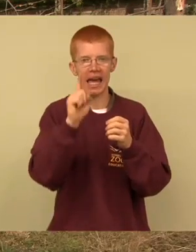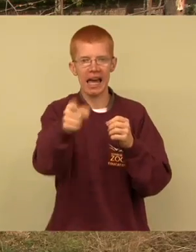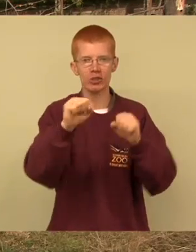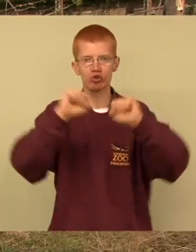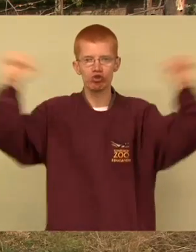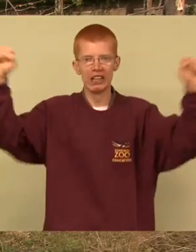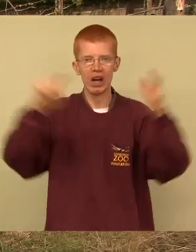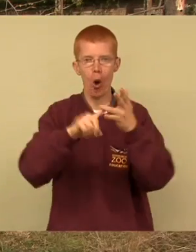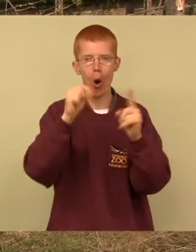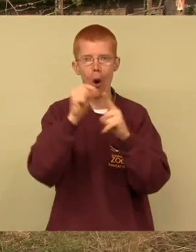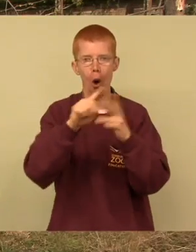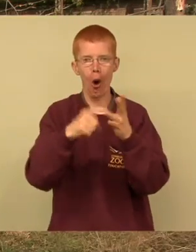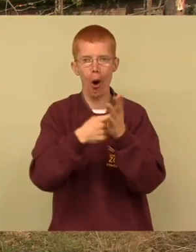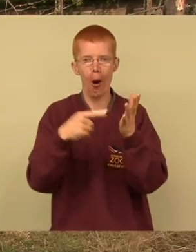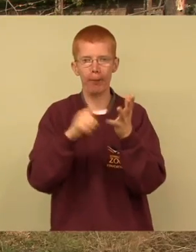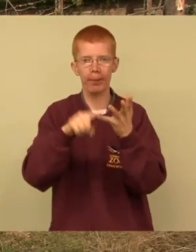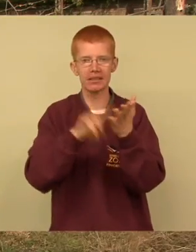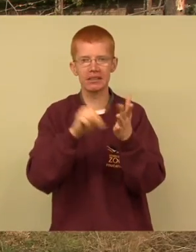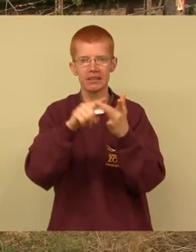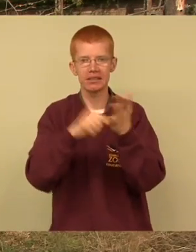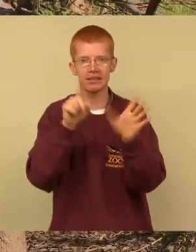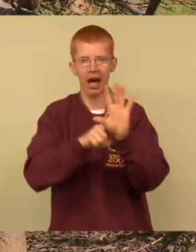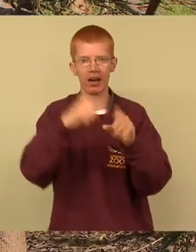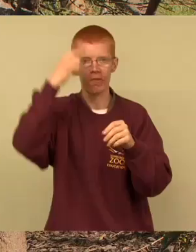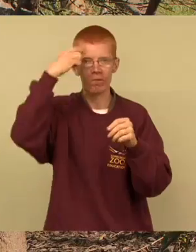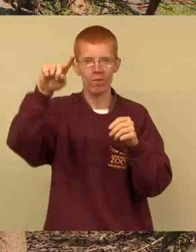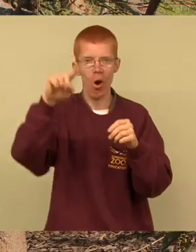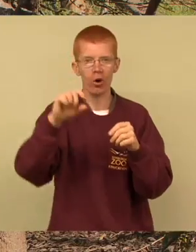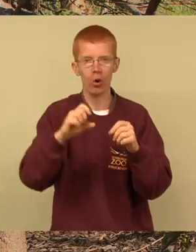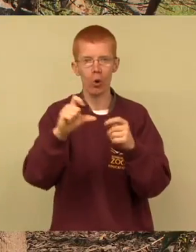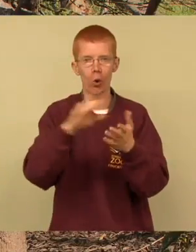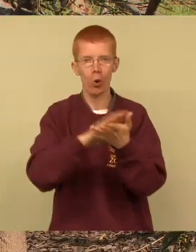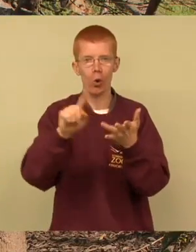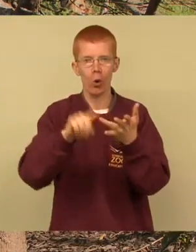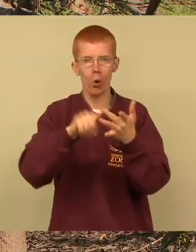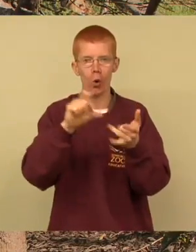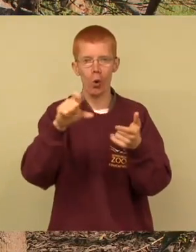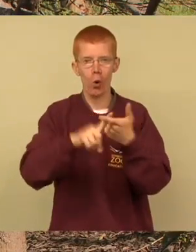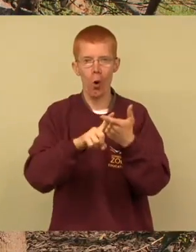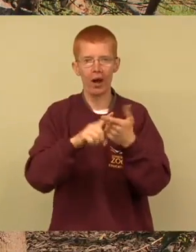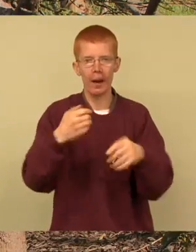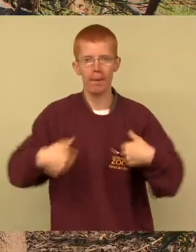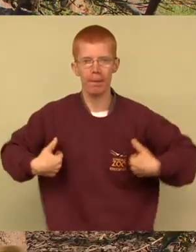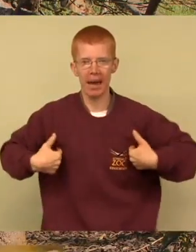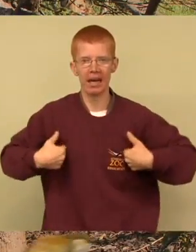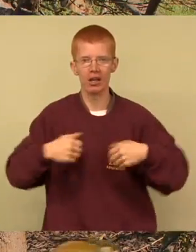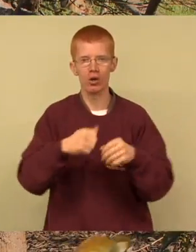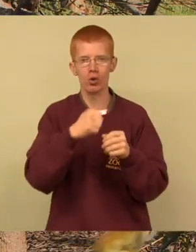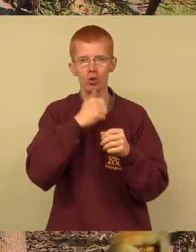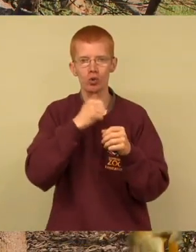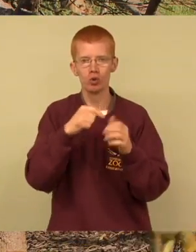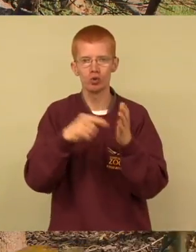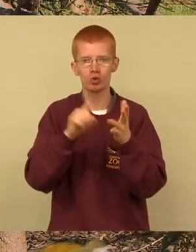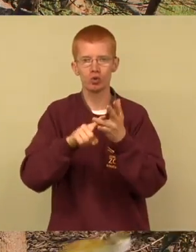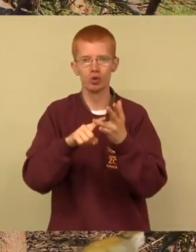choose and they want to be together. On nearly 80% of the time, we find that there are members of both species occupying the same part of